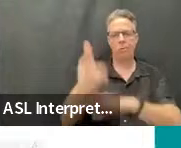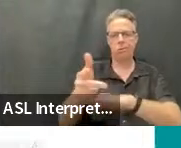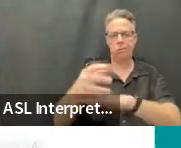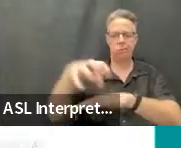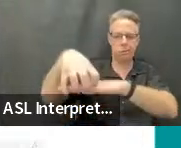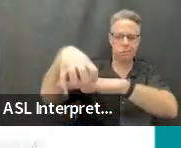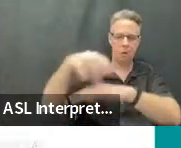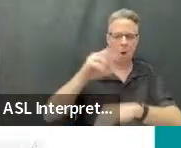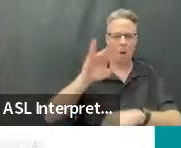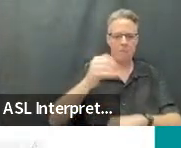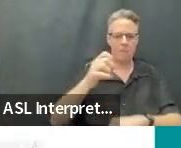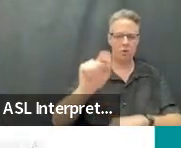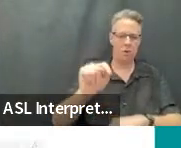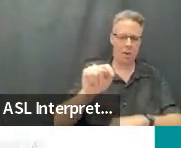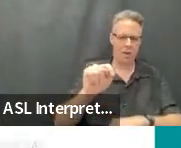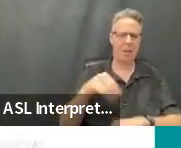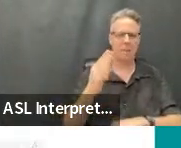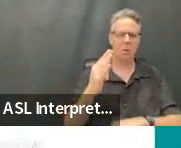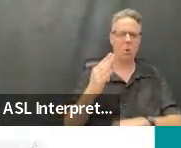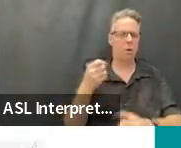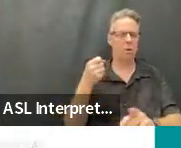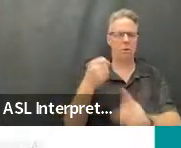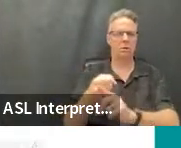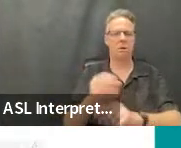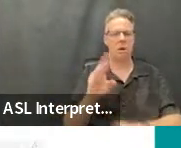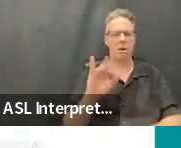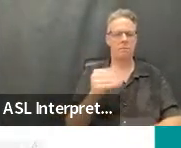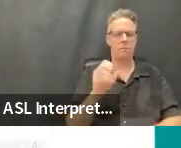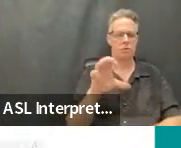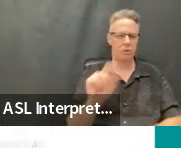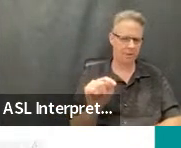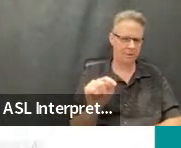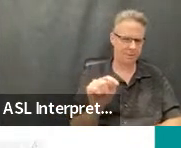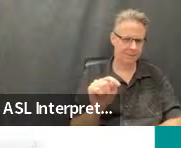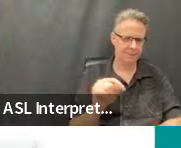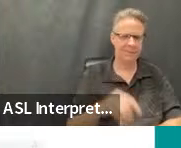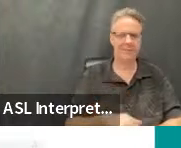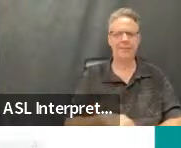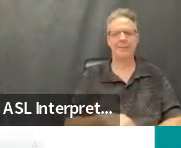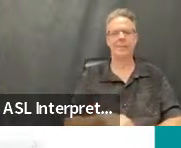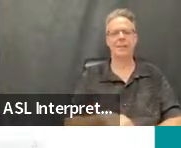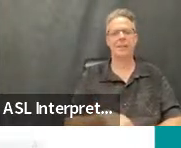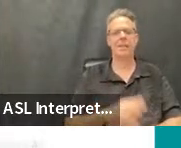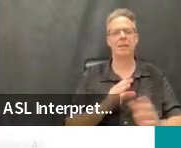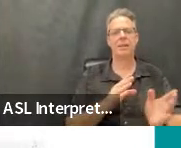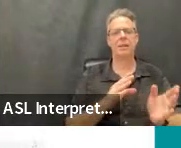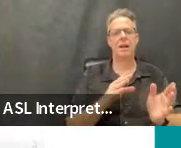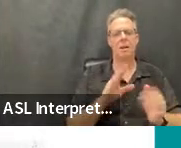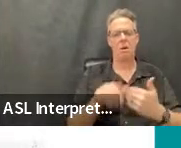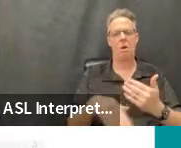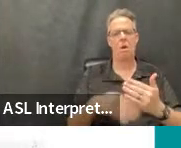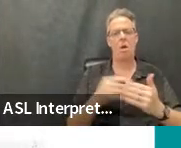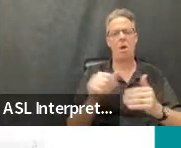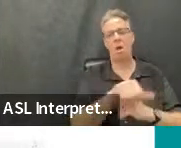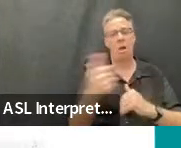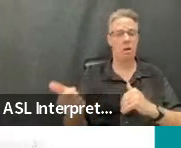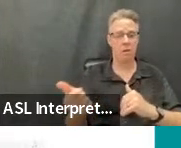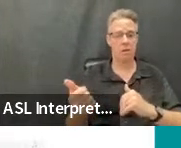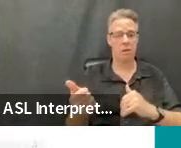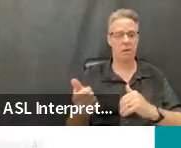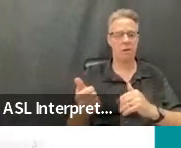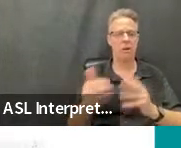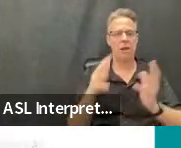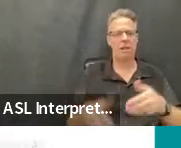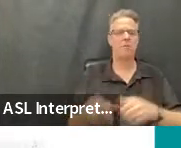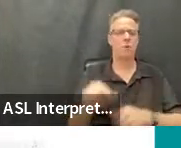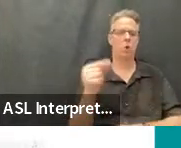pies. And then you kind of see where those kind of relate. Those have to do with some kind of substandard design. And then we've lumped all the other crashes into kind of